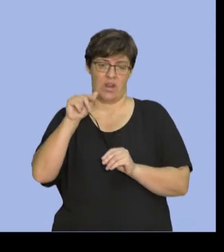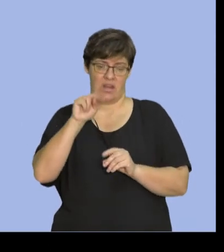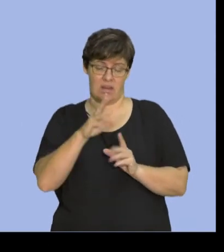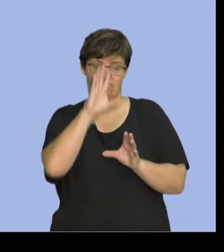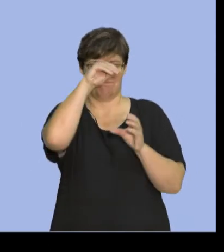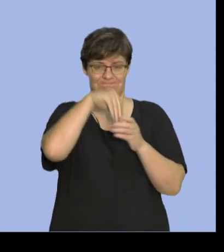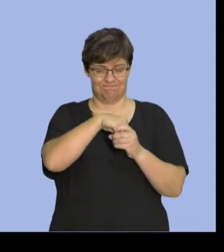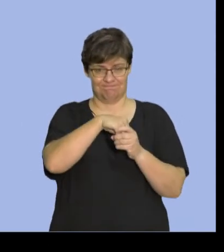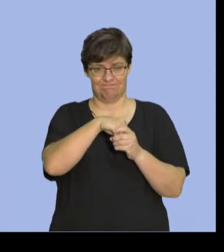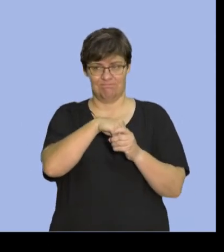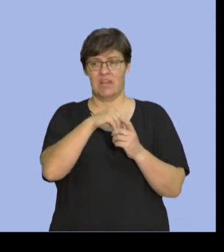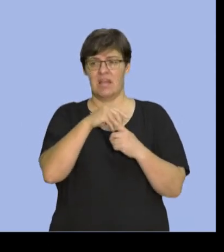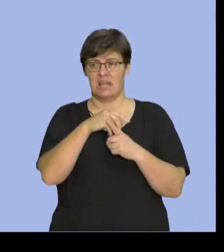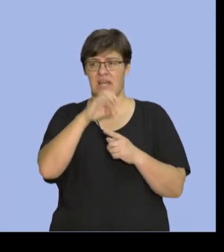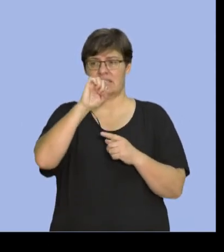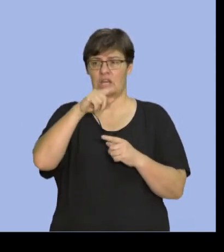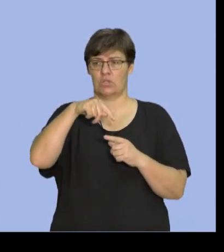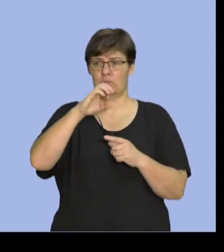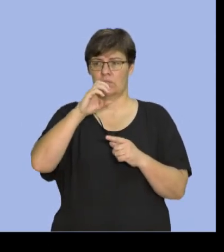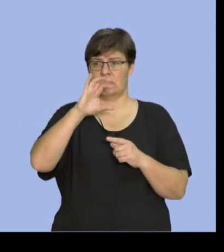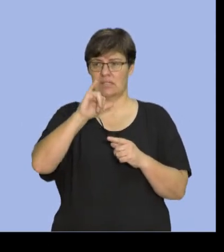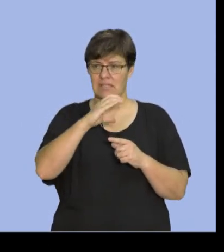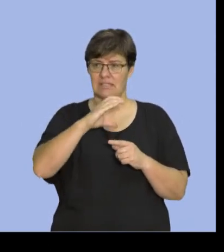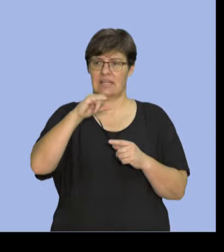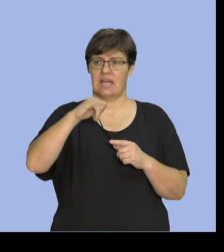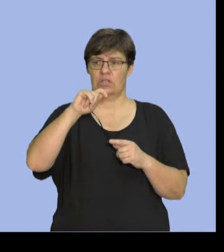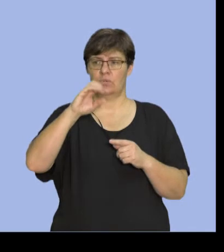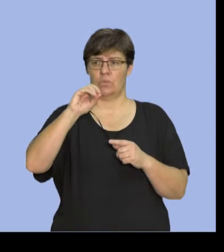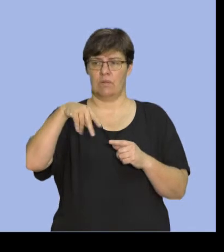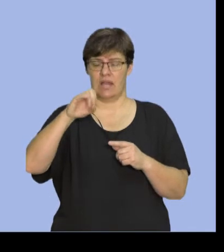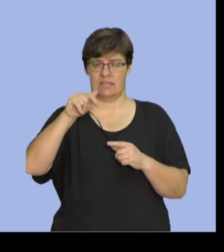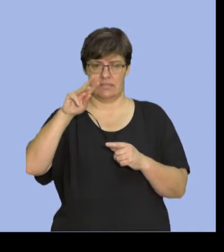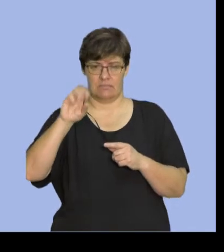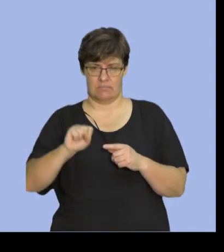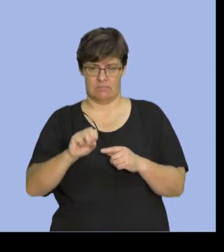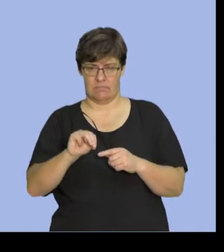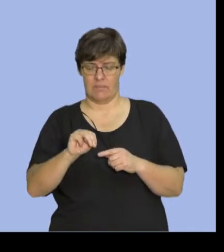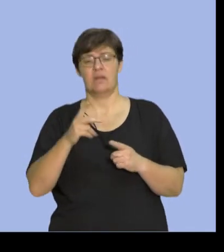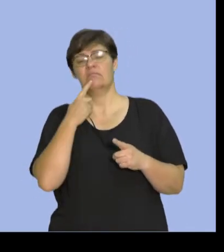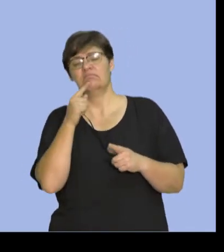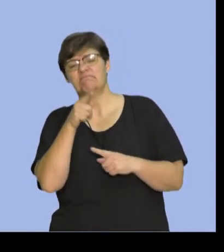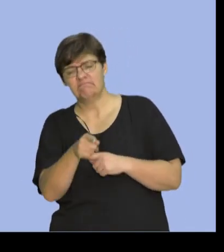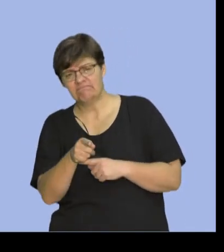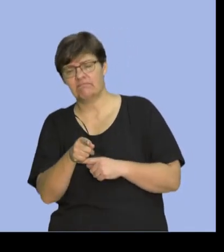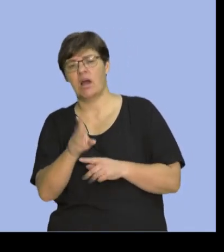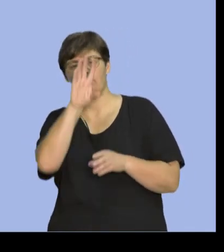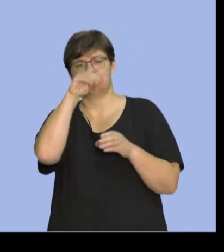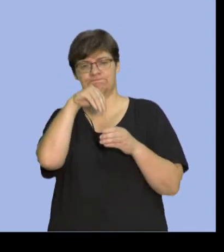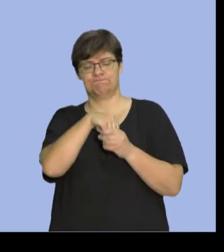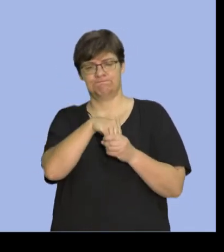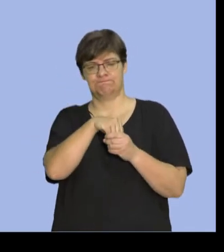in the cytoplasm, and this is an extension, as I mentioned, of the nucleus. And this basically brings